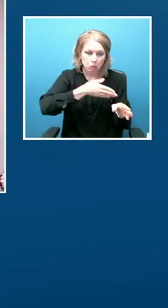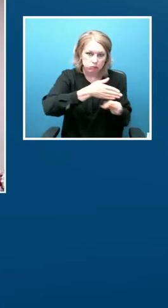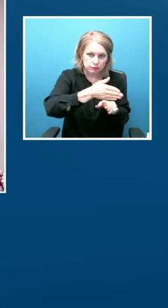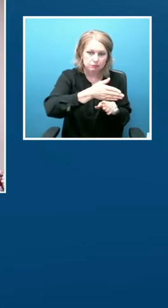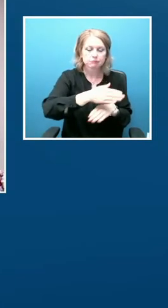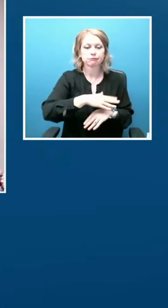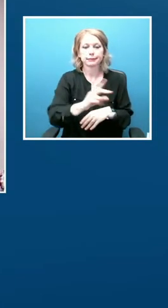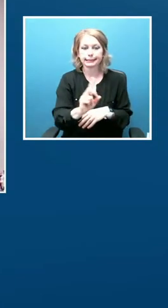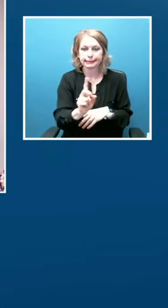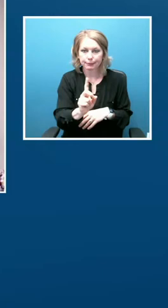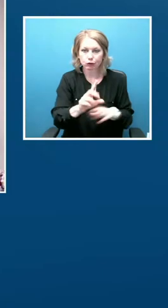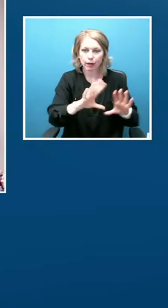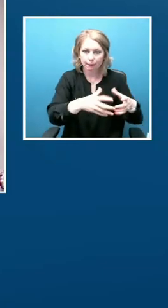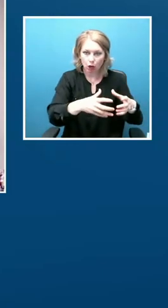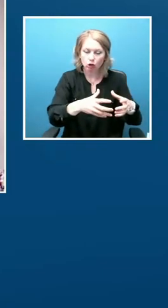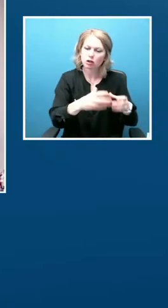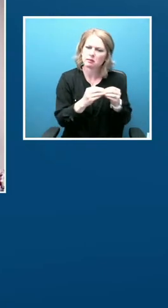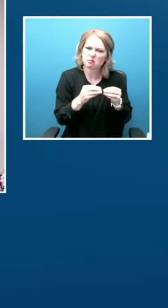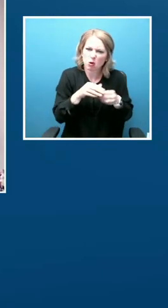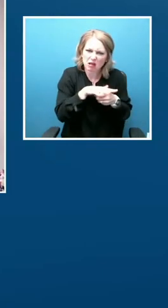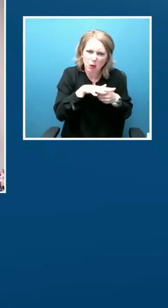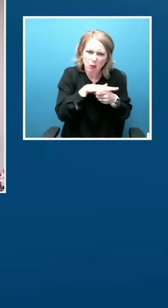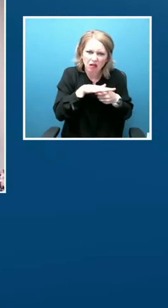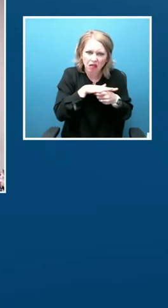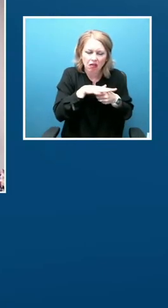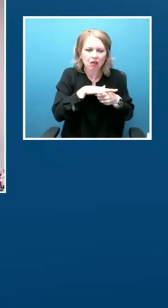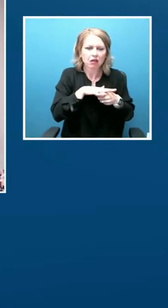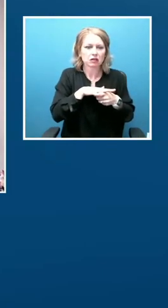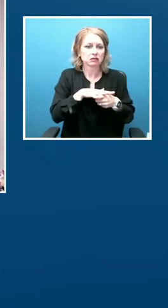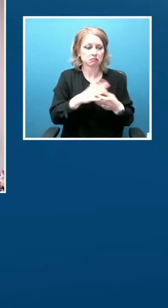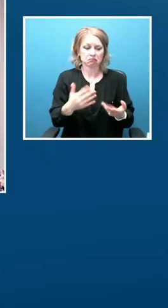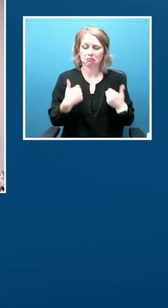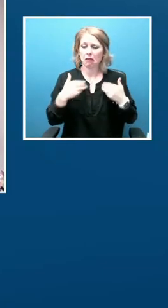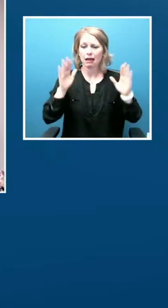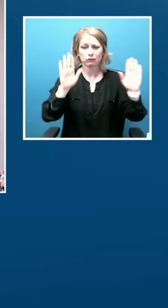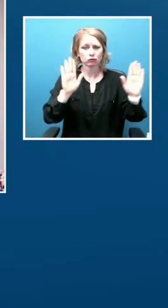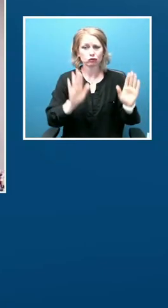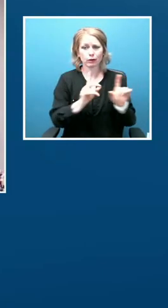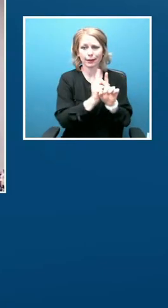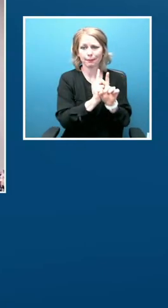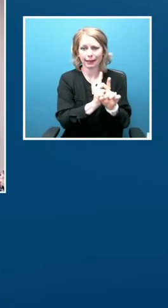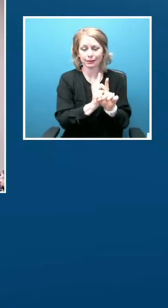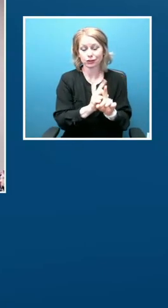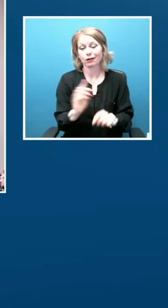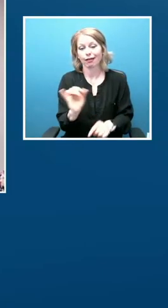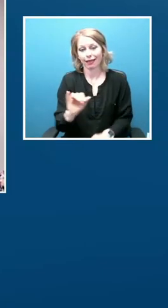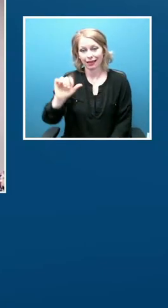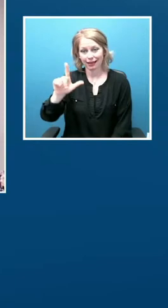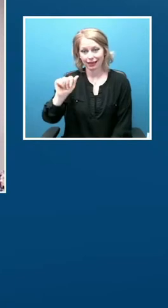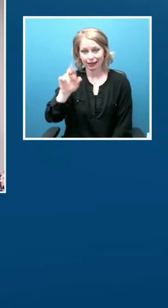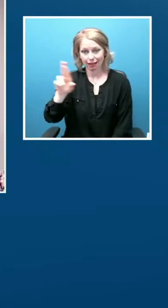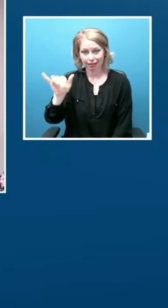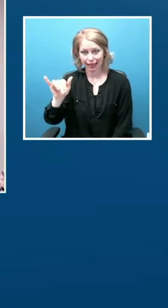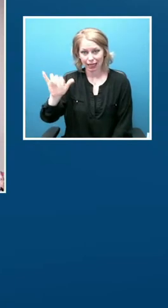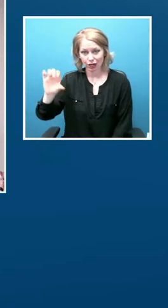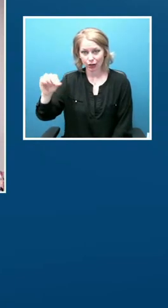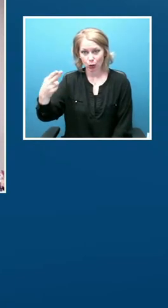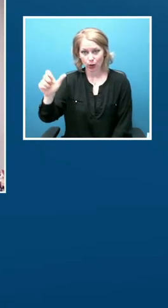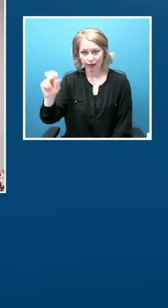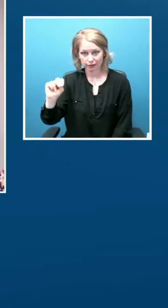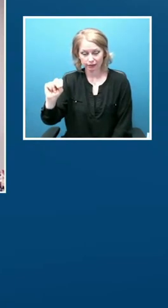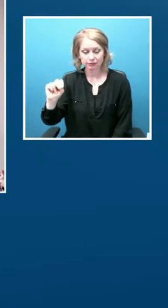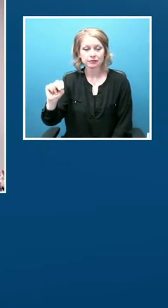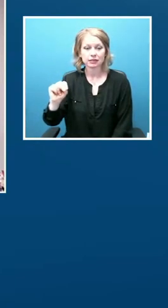Party on a local level, I had great mentors like Larry Cohen, my former international